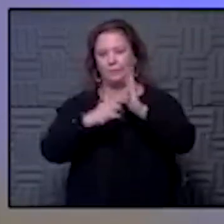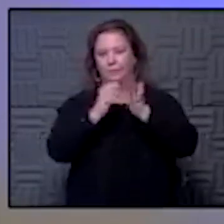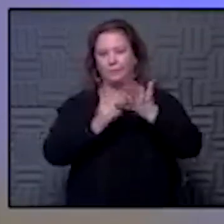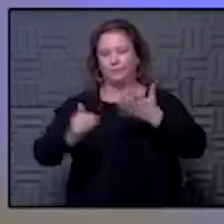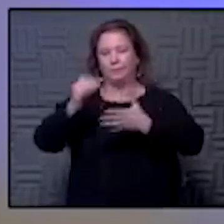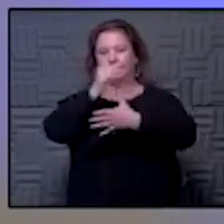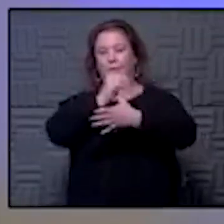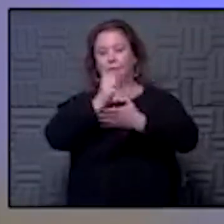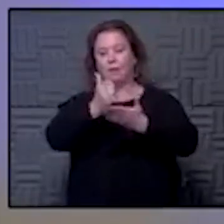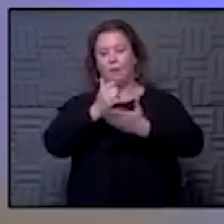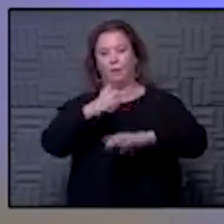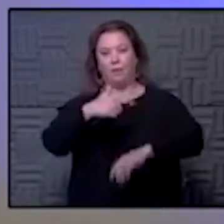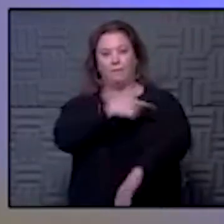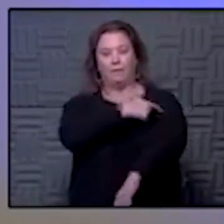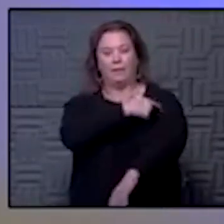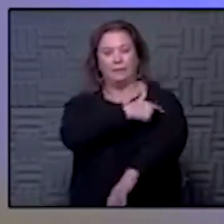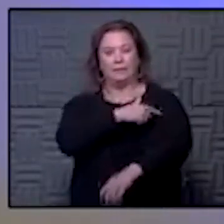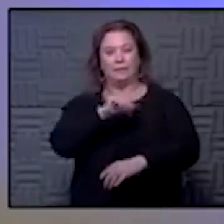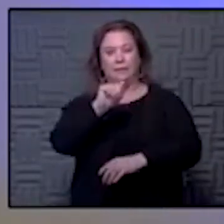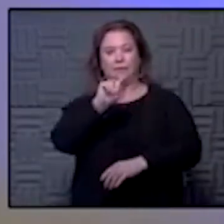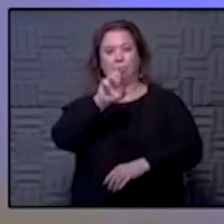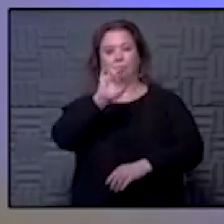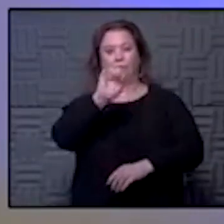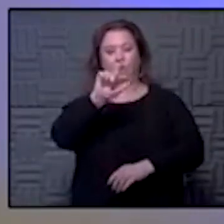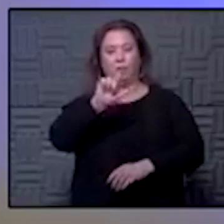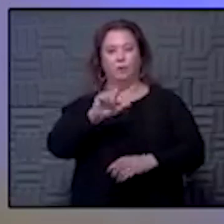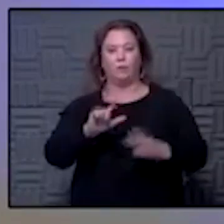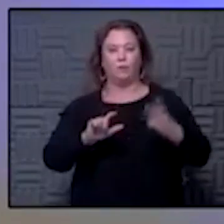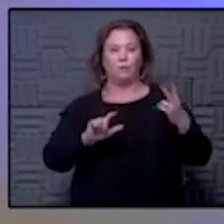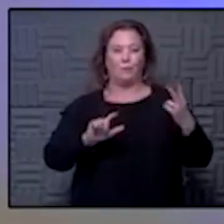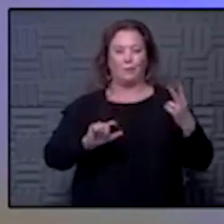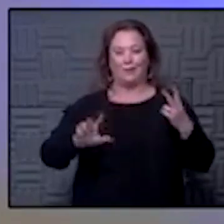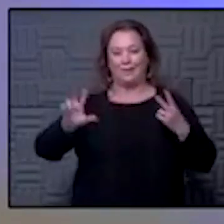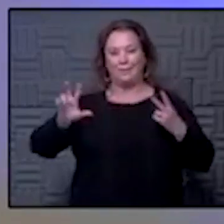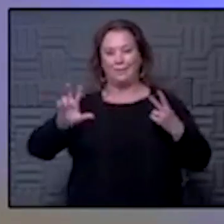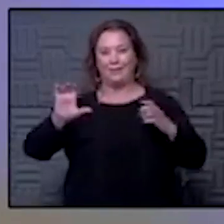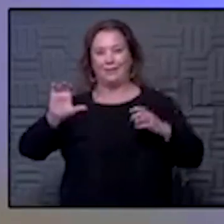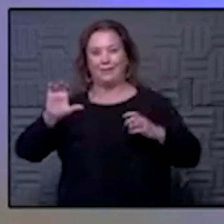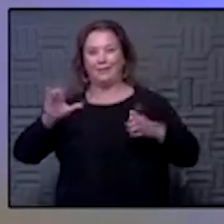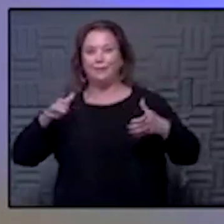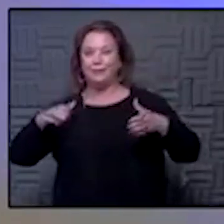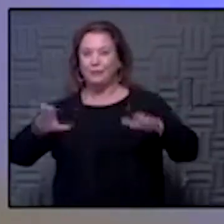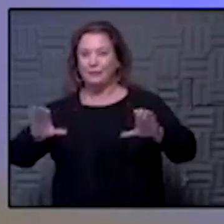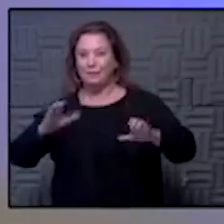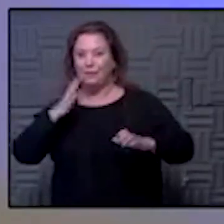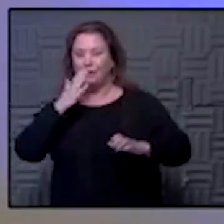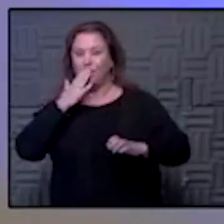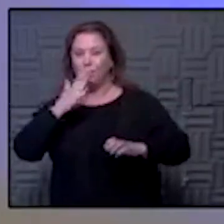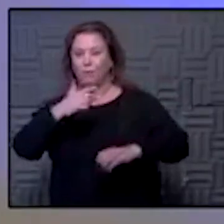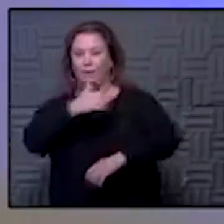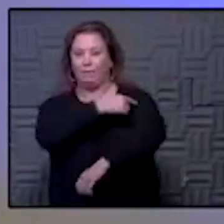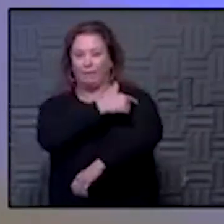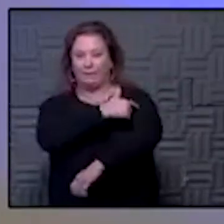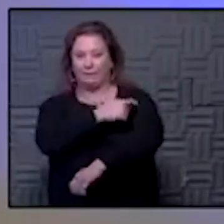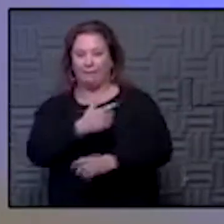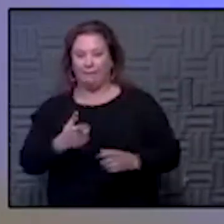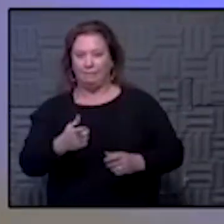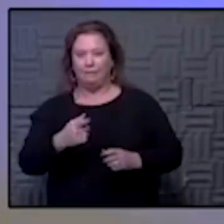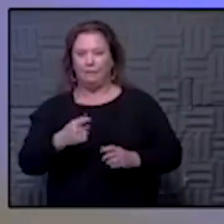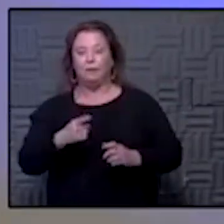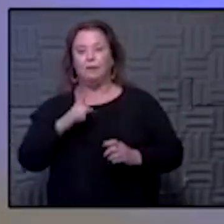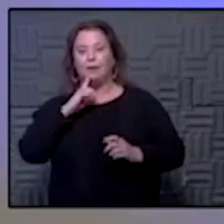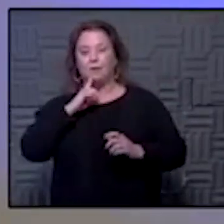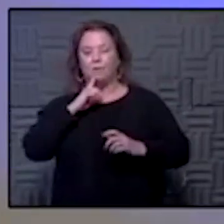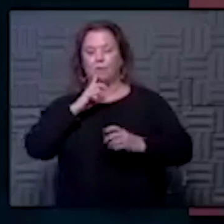with the vaccine. Help us with the vaccine trial. You have a 2 out of 3 chance of getting the real thing, and you will be contributing to combating this public